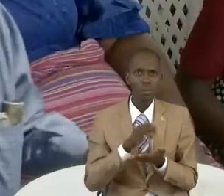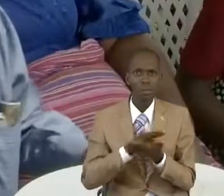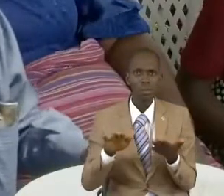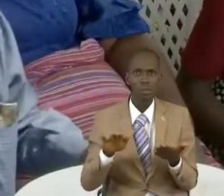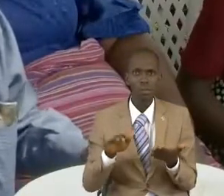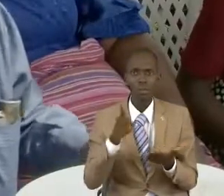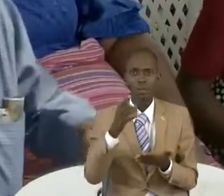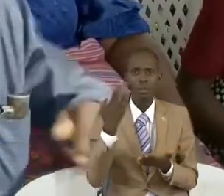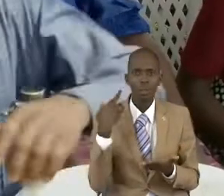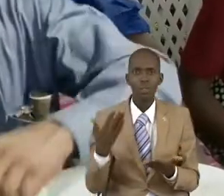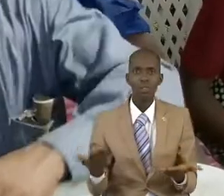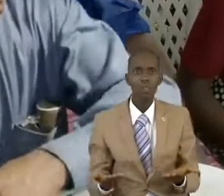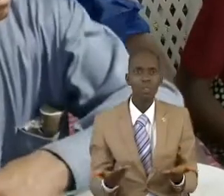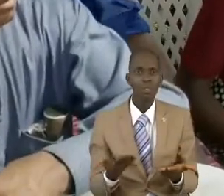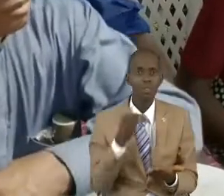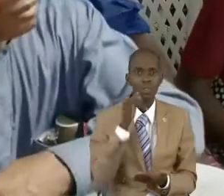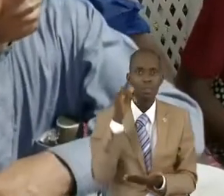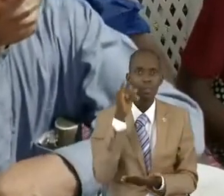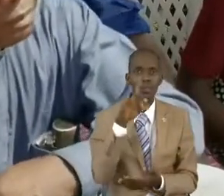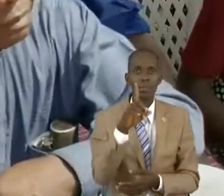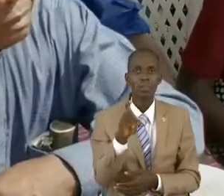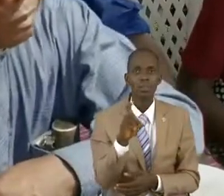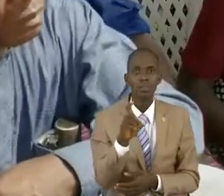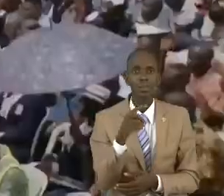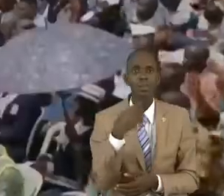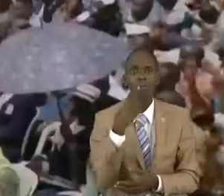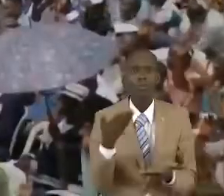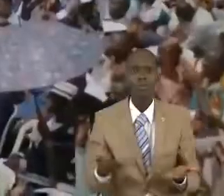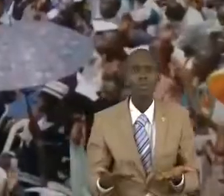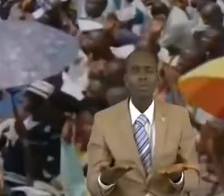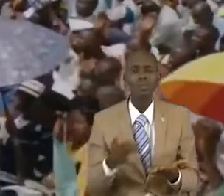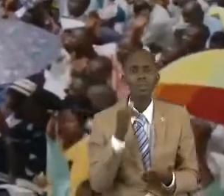here? Where are you?